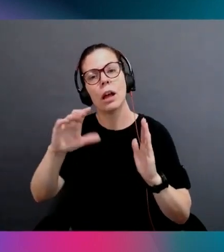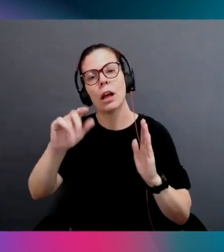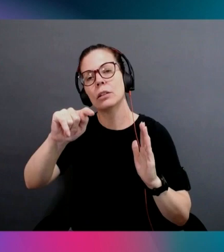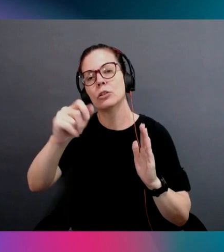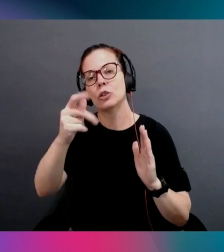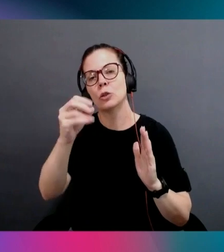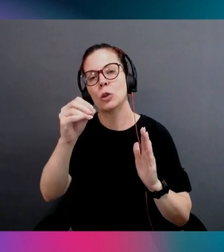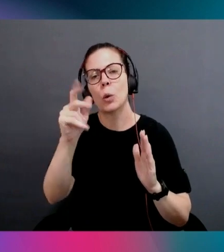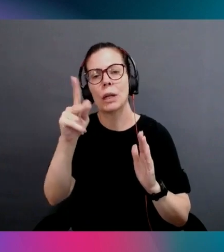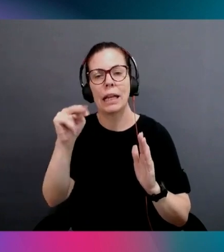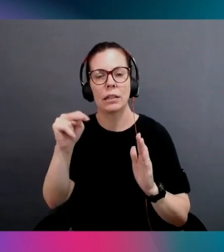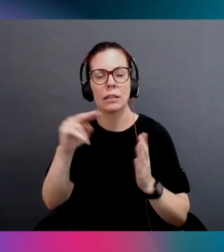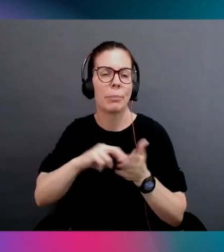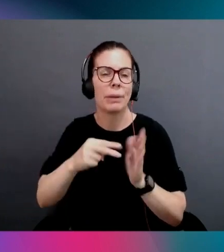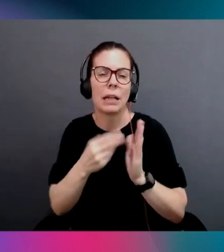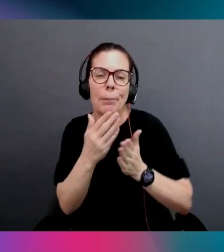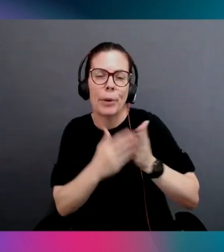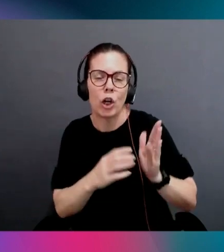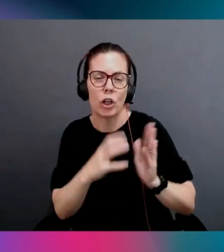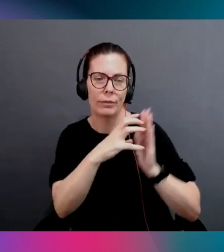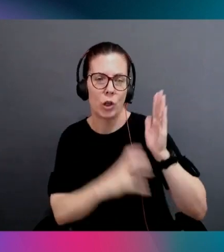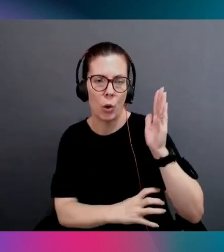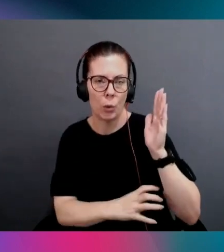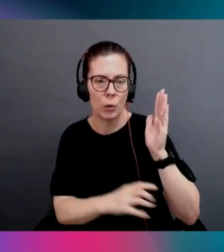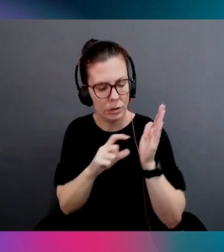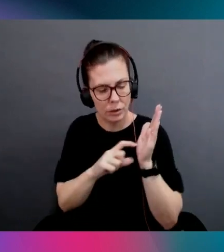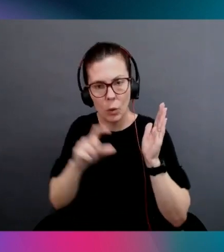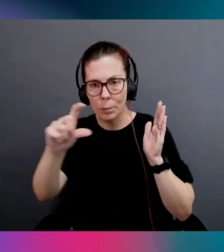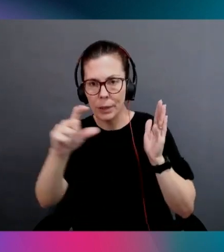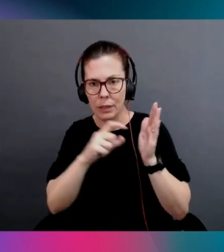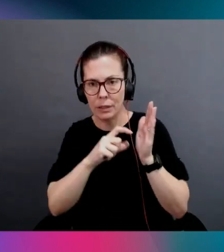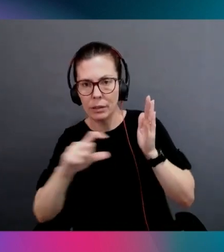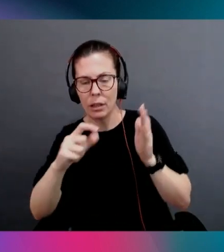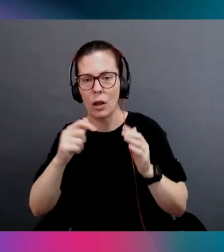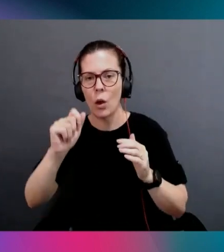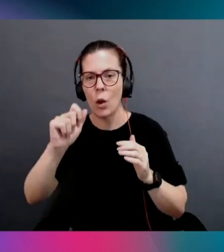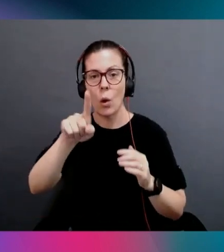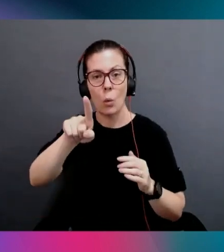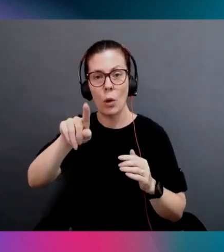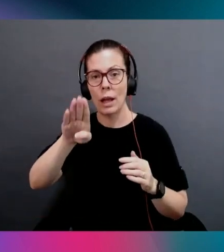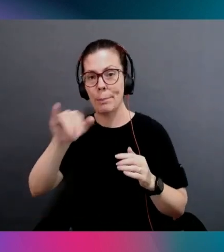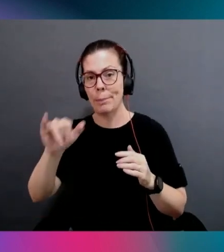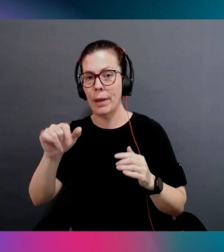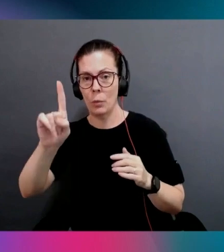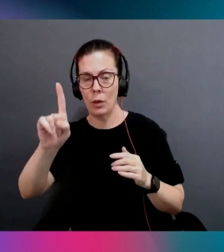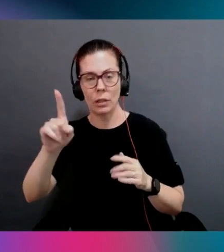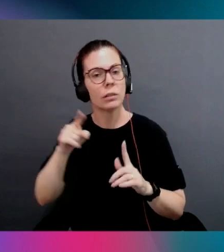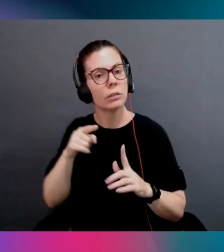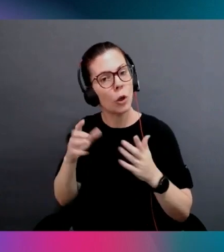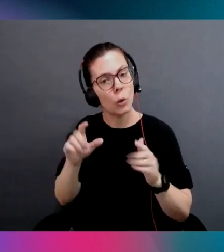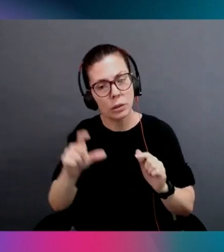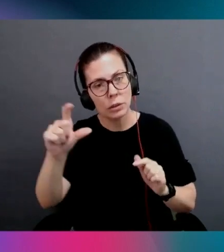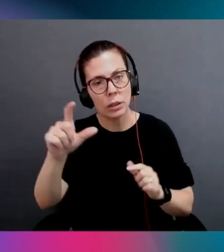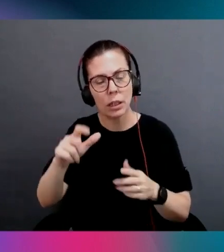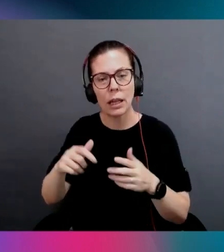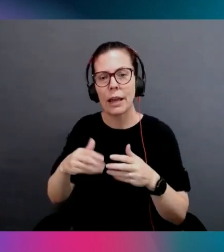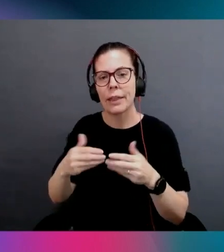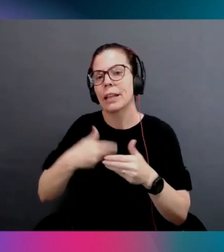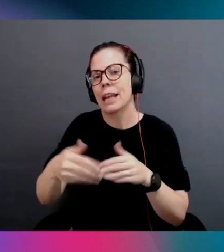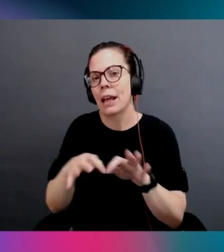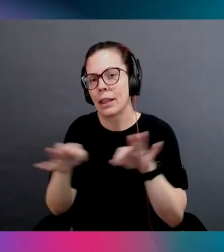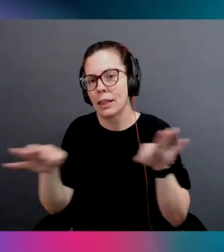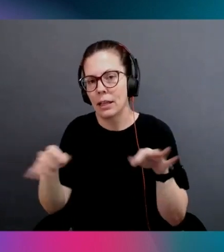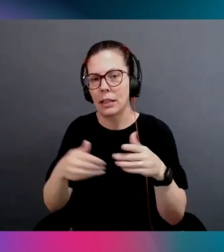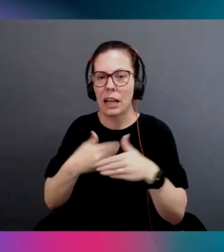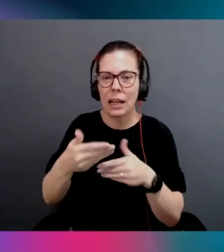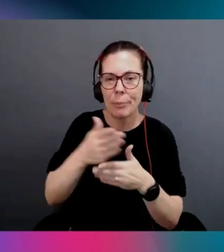small part of a code. It generates that one by one, and it uses that preceding context along with the new one to generate the next line of, or next part of the code.